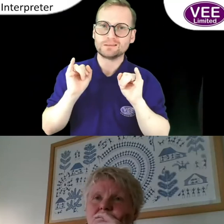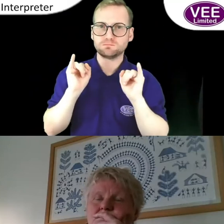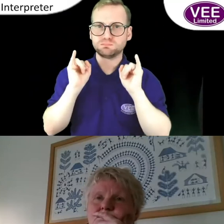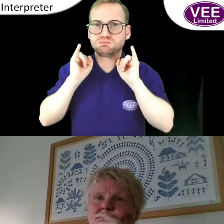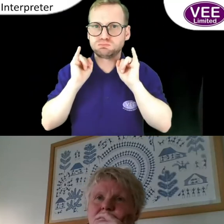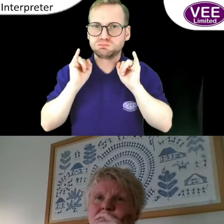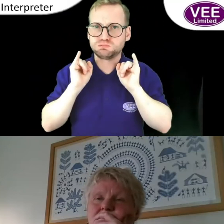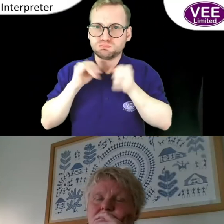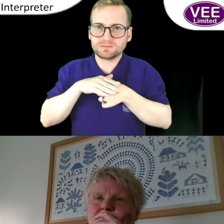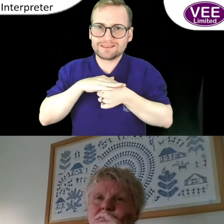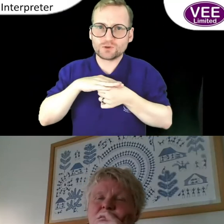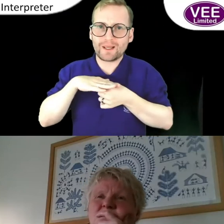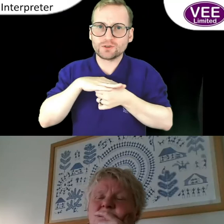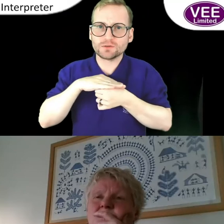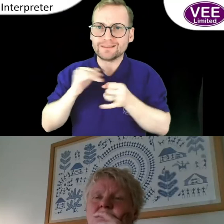wood